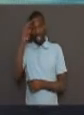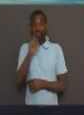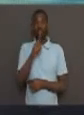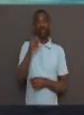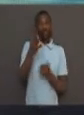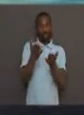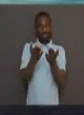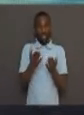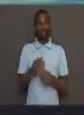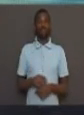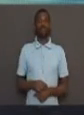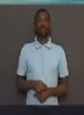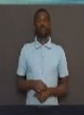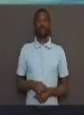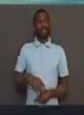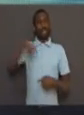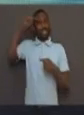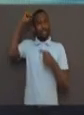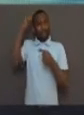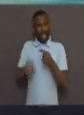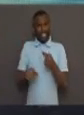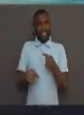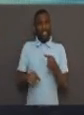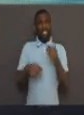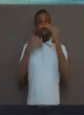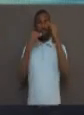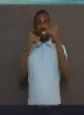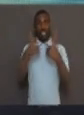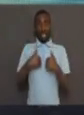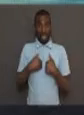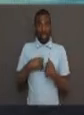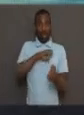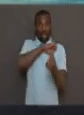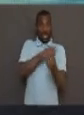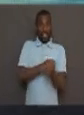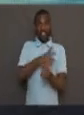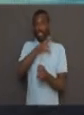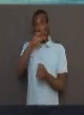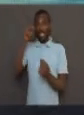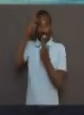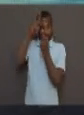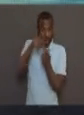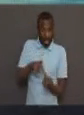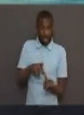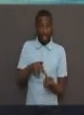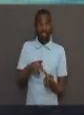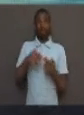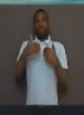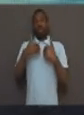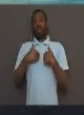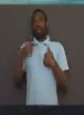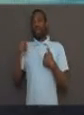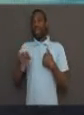is because it requires an almost impossible amount of energy